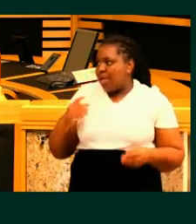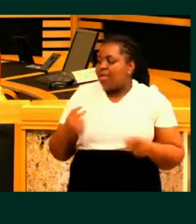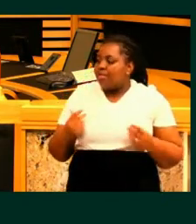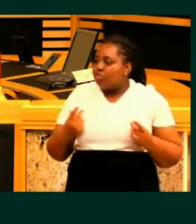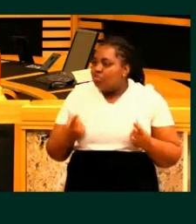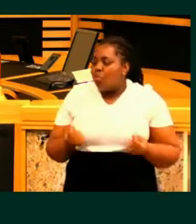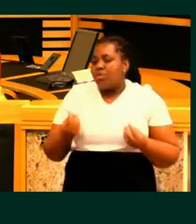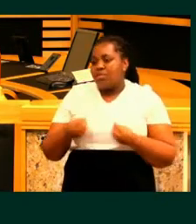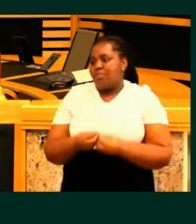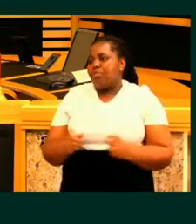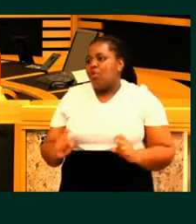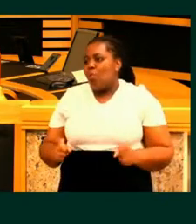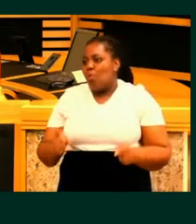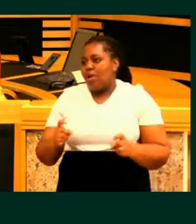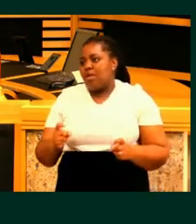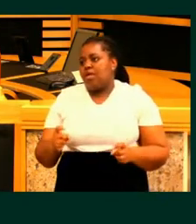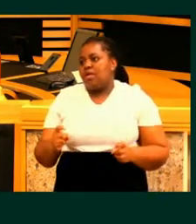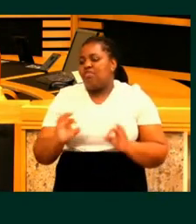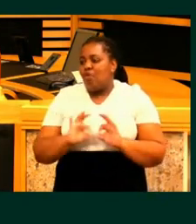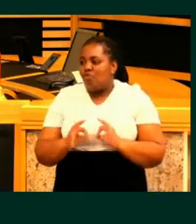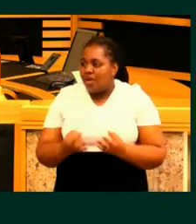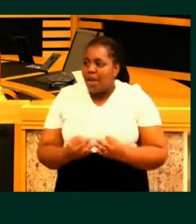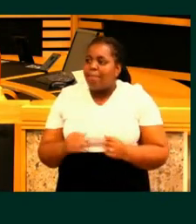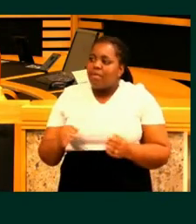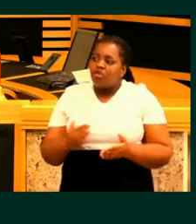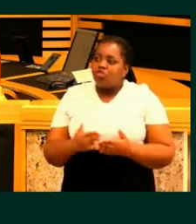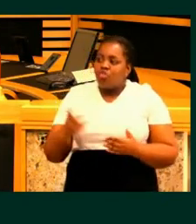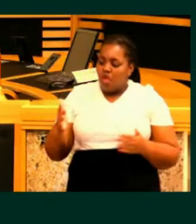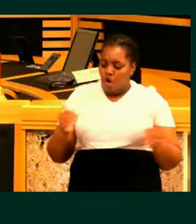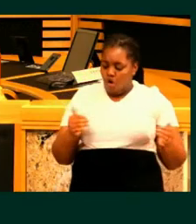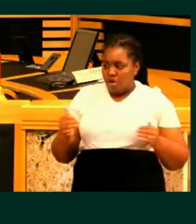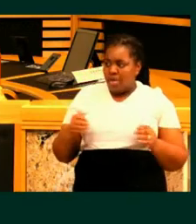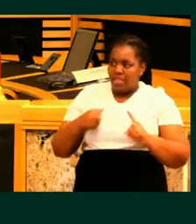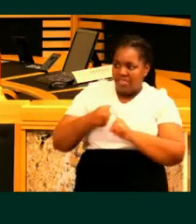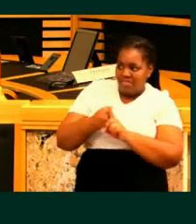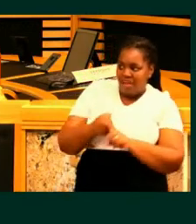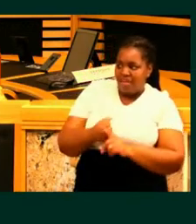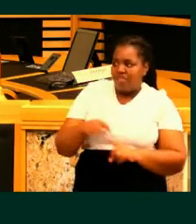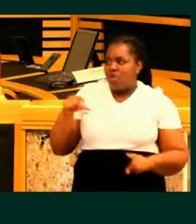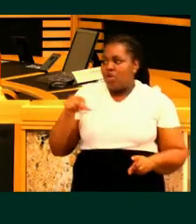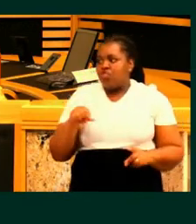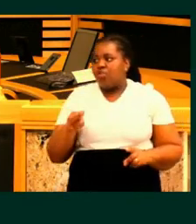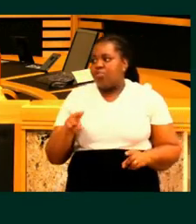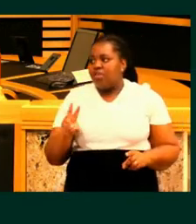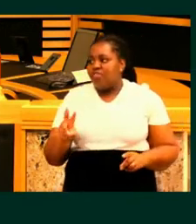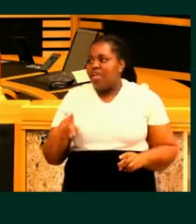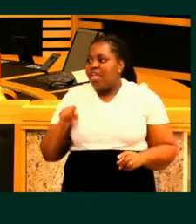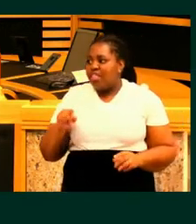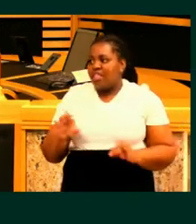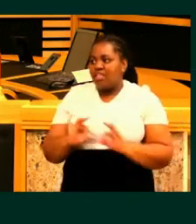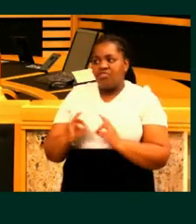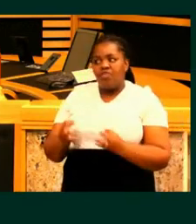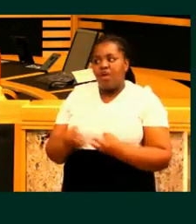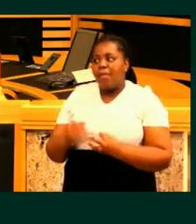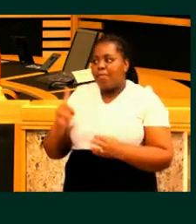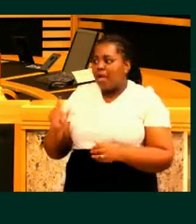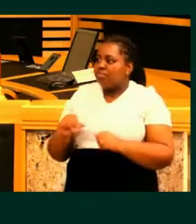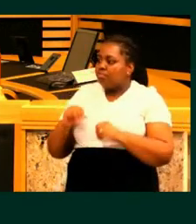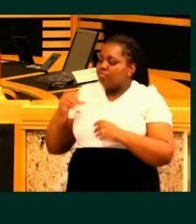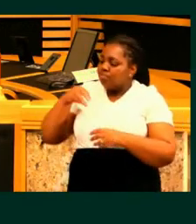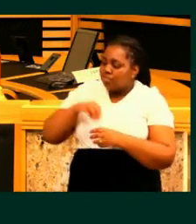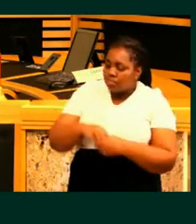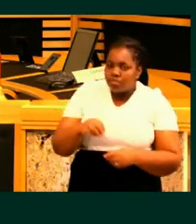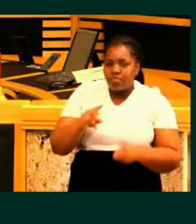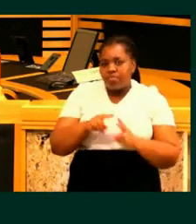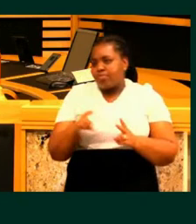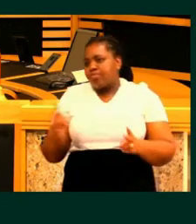establish a multi-stakeholder forum to address and coordinate the fight against gpv this forum should consist of the